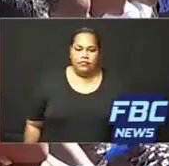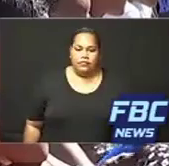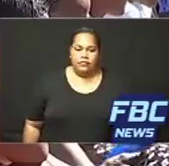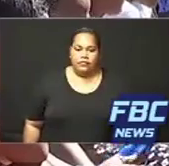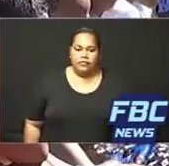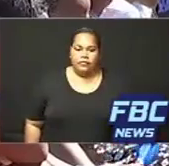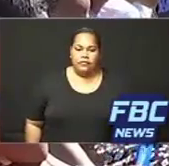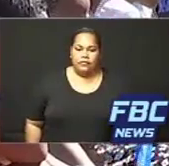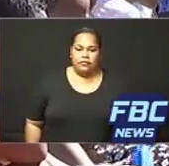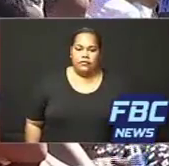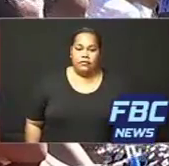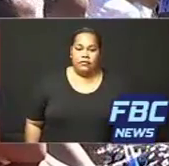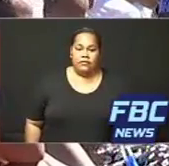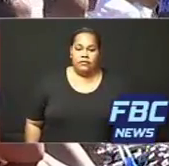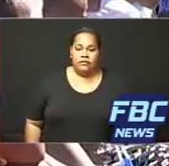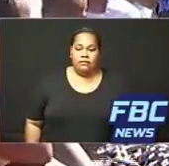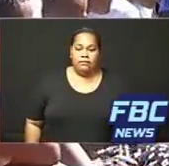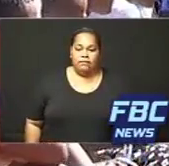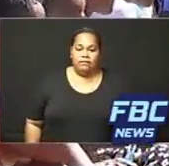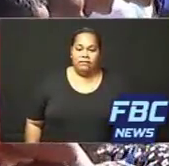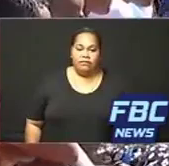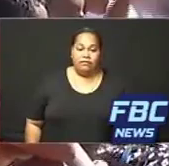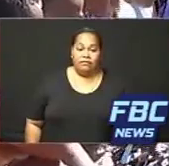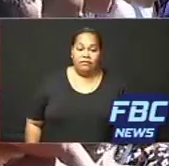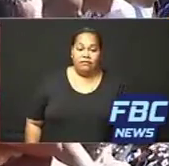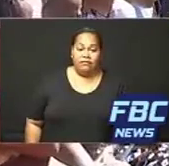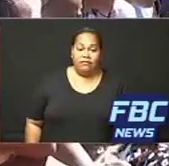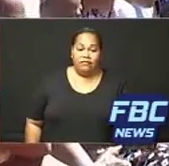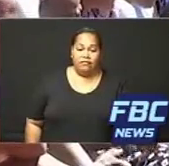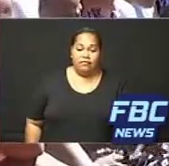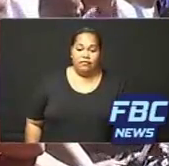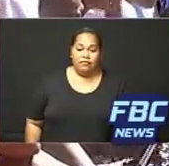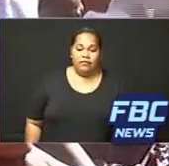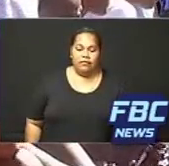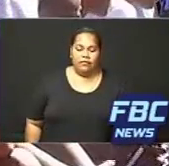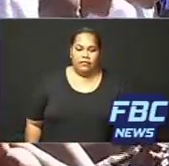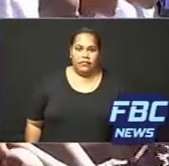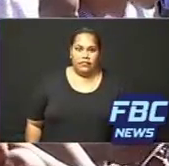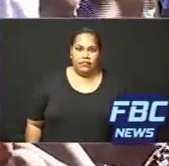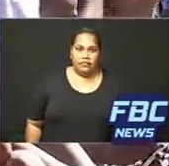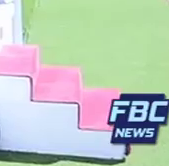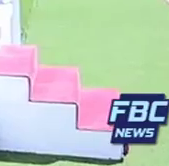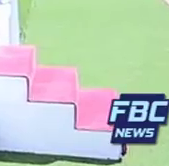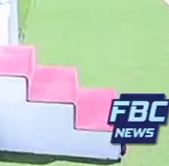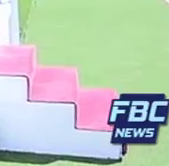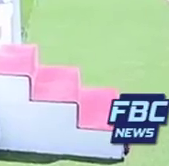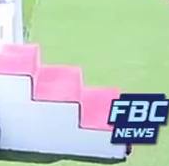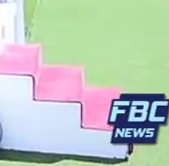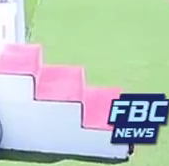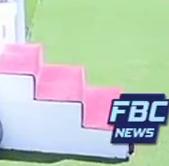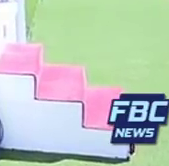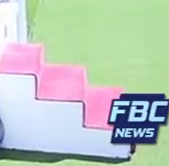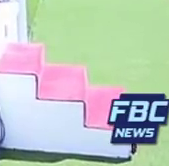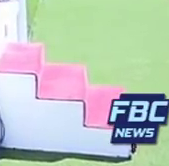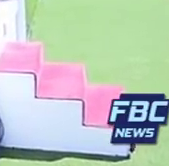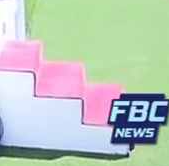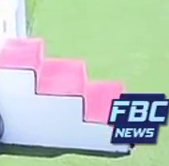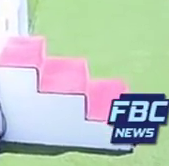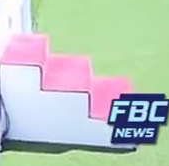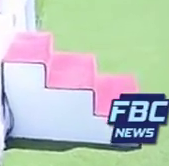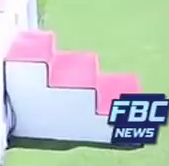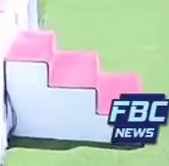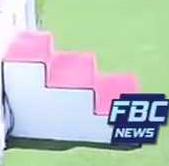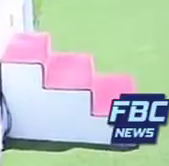It is not a document written only for Parliament or for the courts. The President adds the Constitution is a